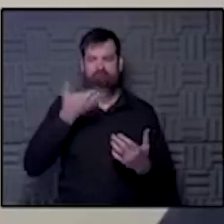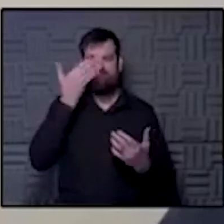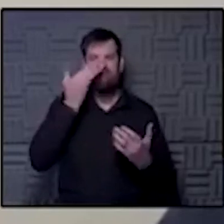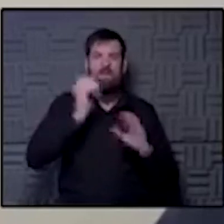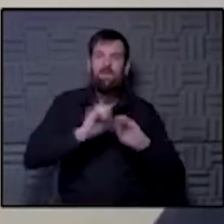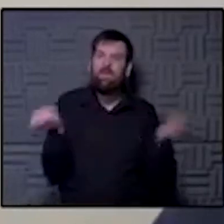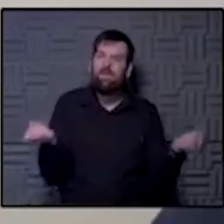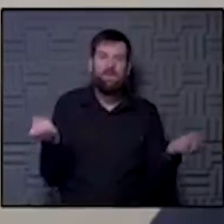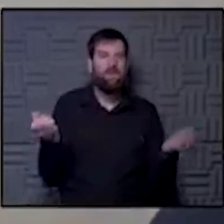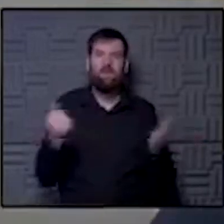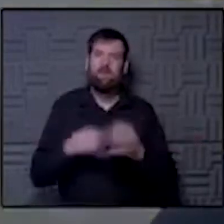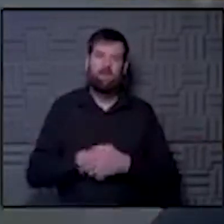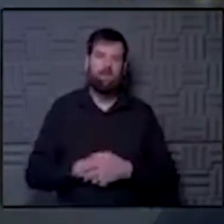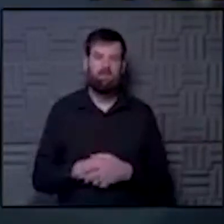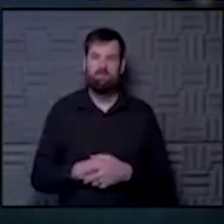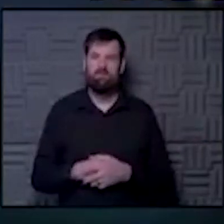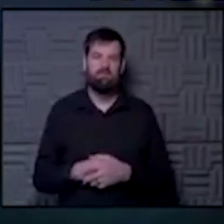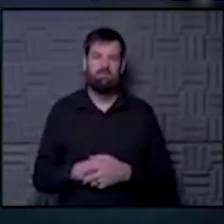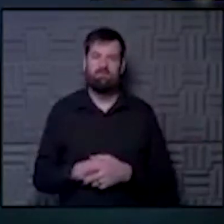is gone.